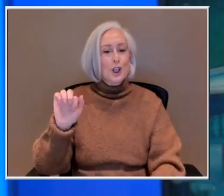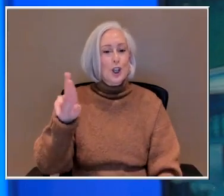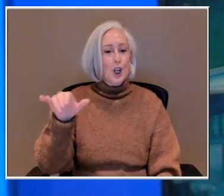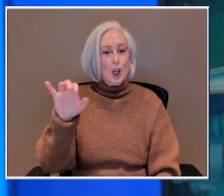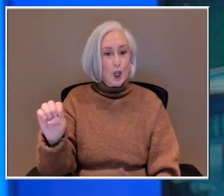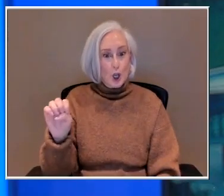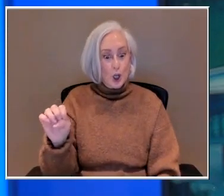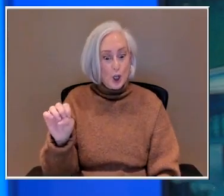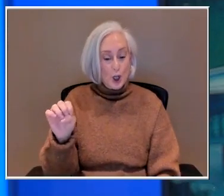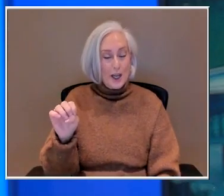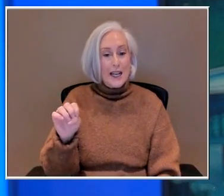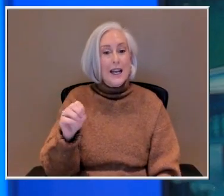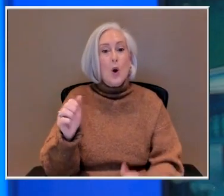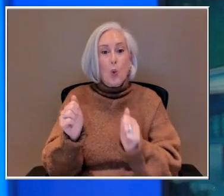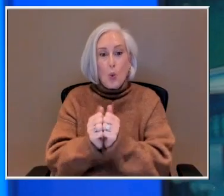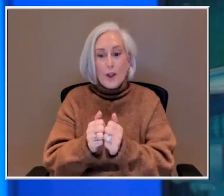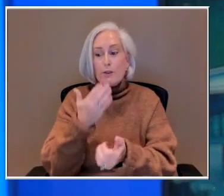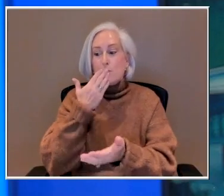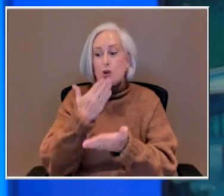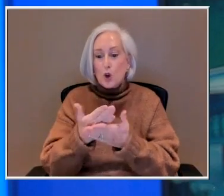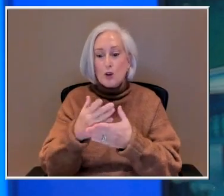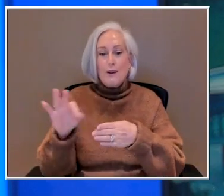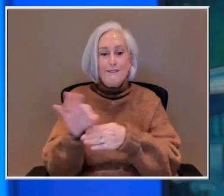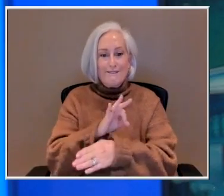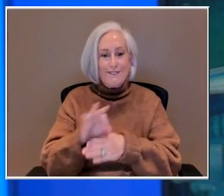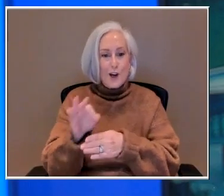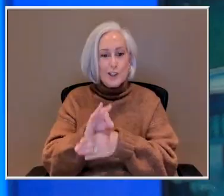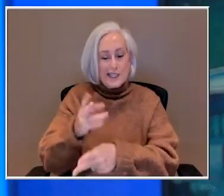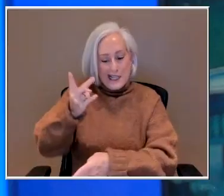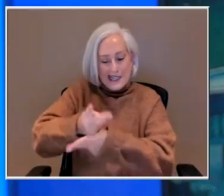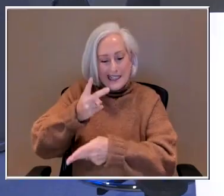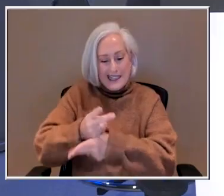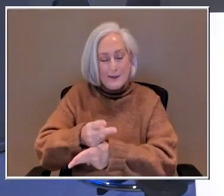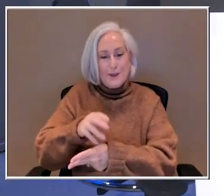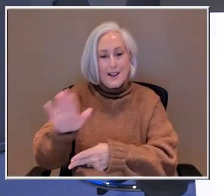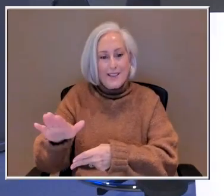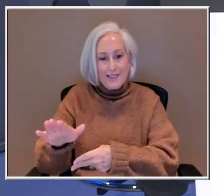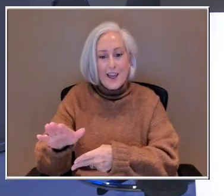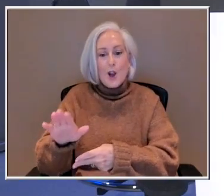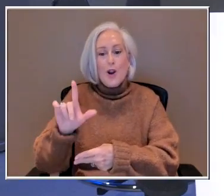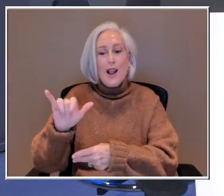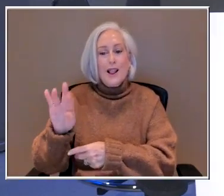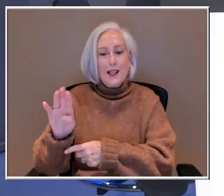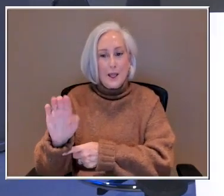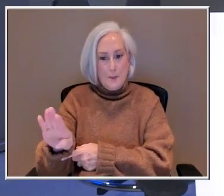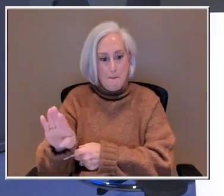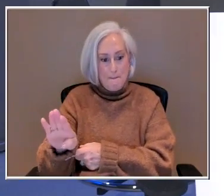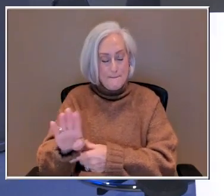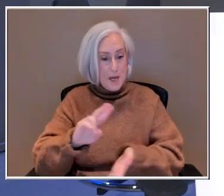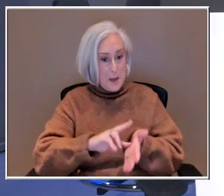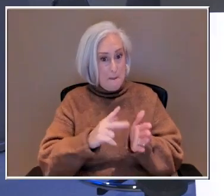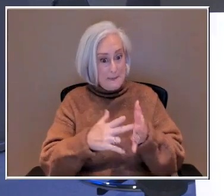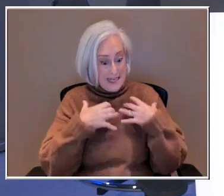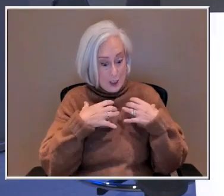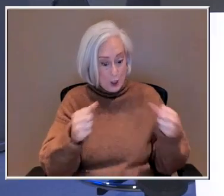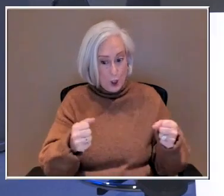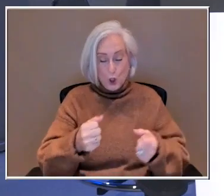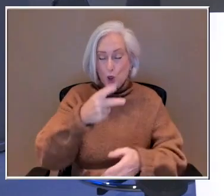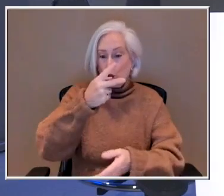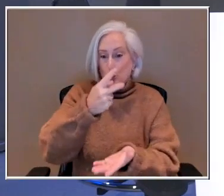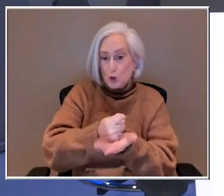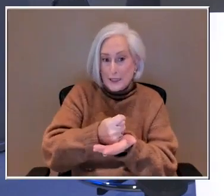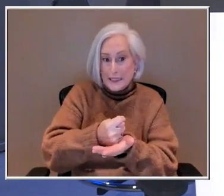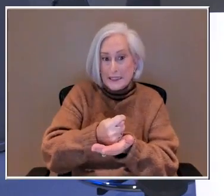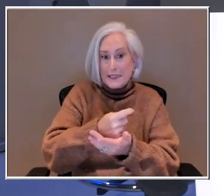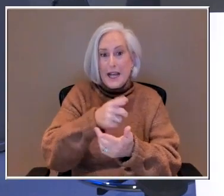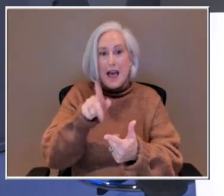but with good function and with preservation of the limb. So you have to cure it. treat it, but now you're trying to get back to the function part of it, and